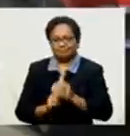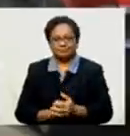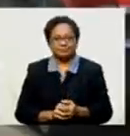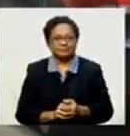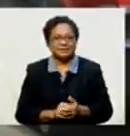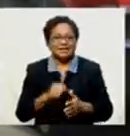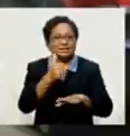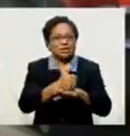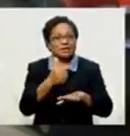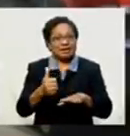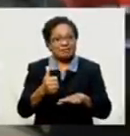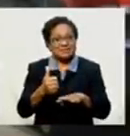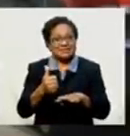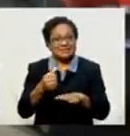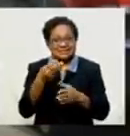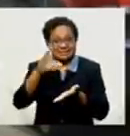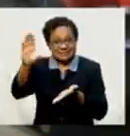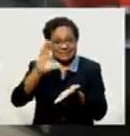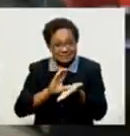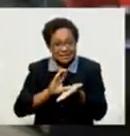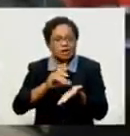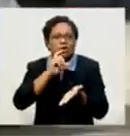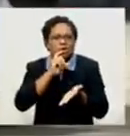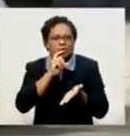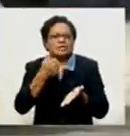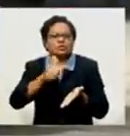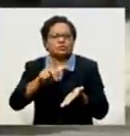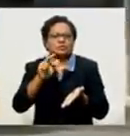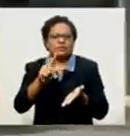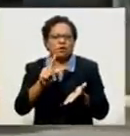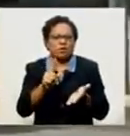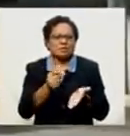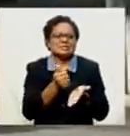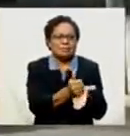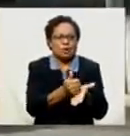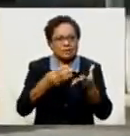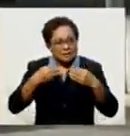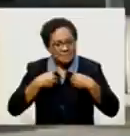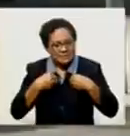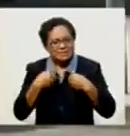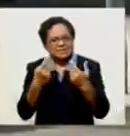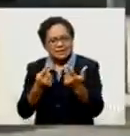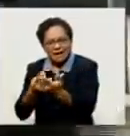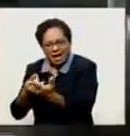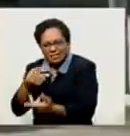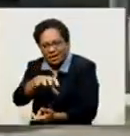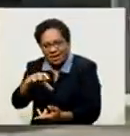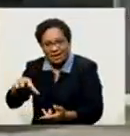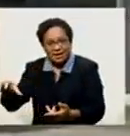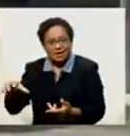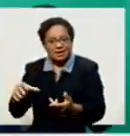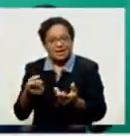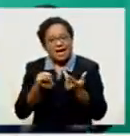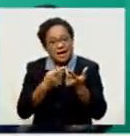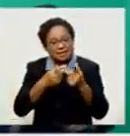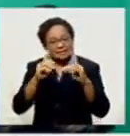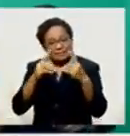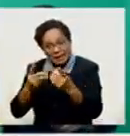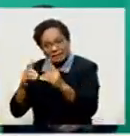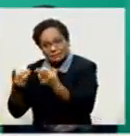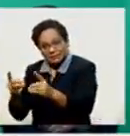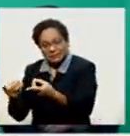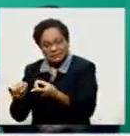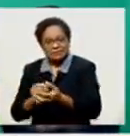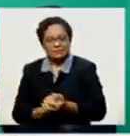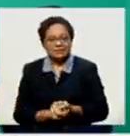government guarantee will provide a lifeline for many businesses and other sectors battling the impacts of the COVID-19 pandemic. I think some of the members